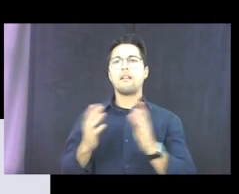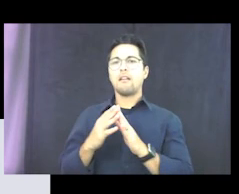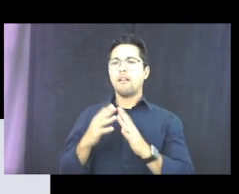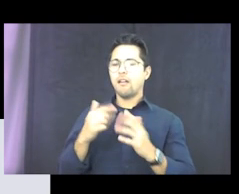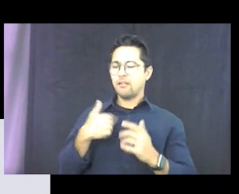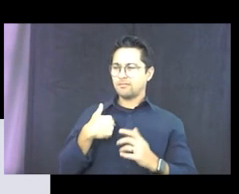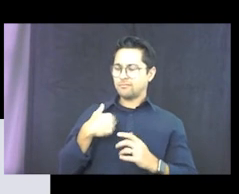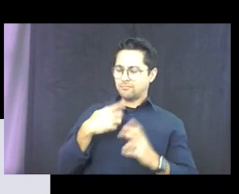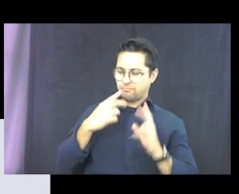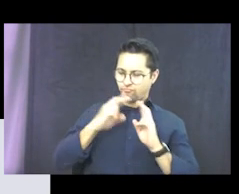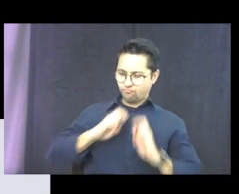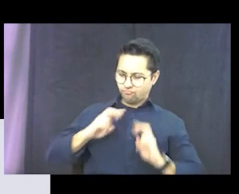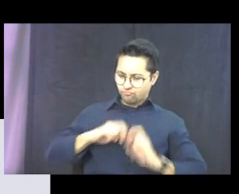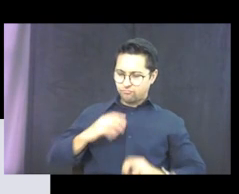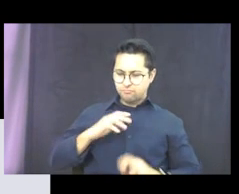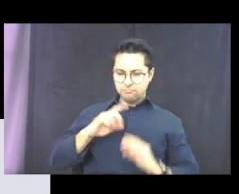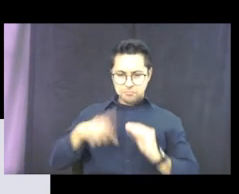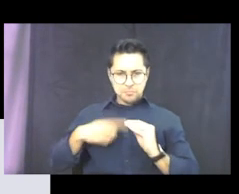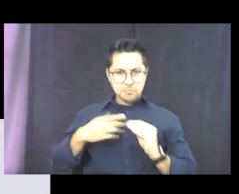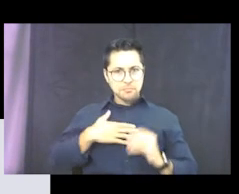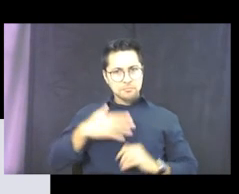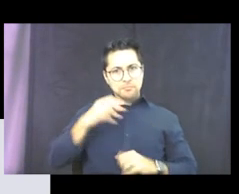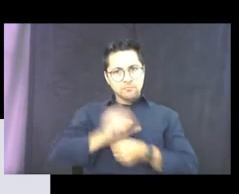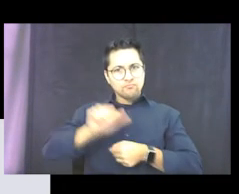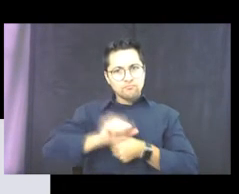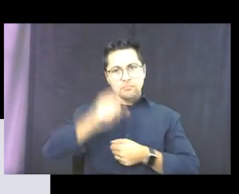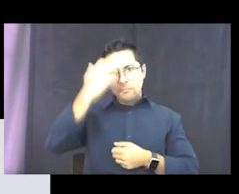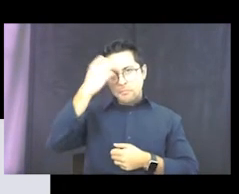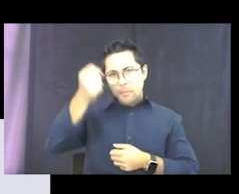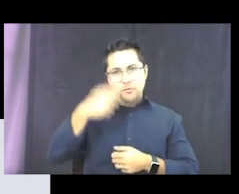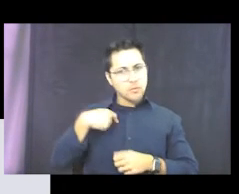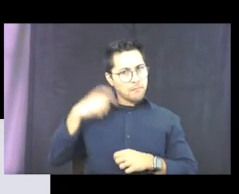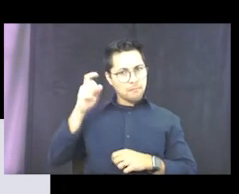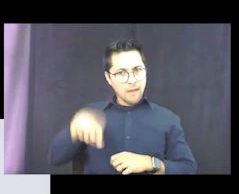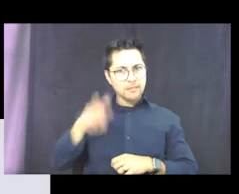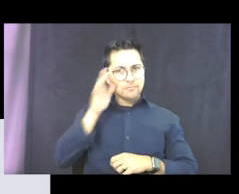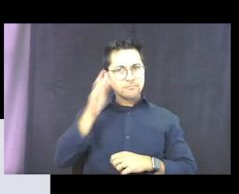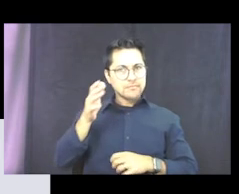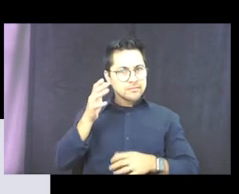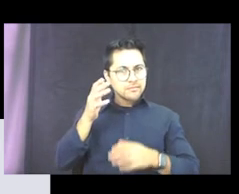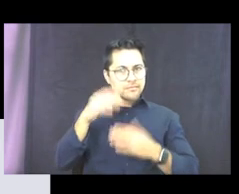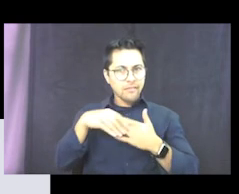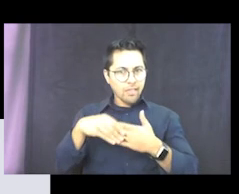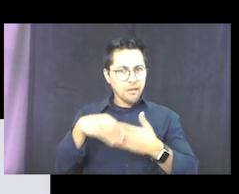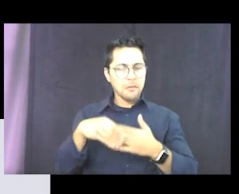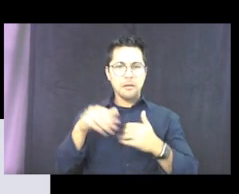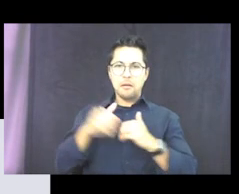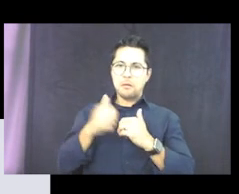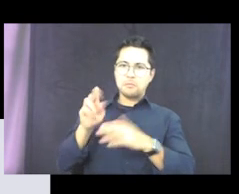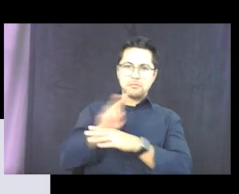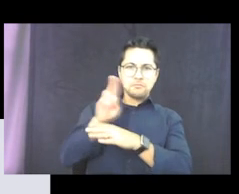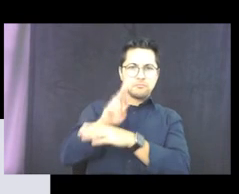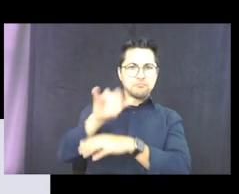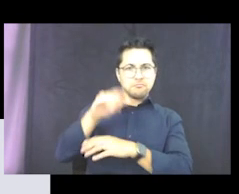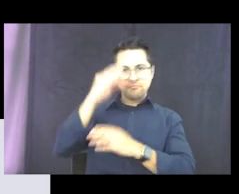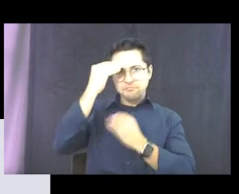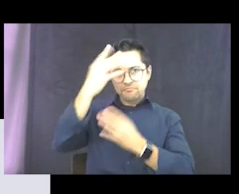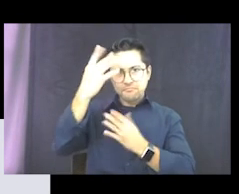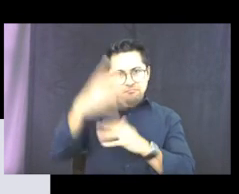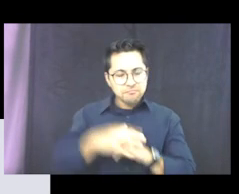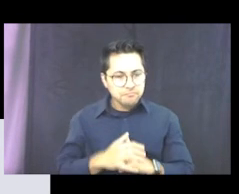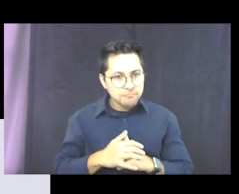asked myself about my working memory in different ways. So I had to be flexible in how to use that information that I was